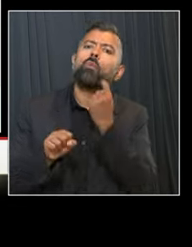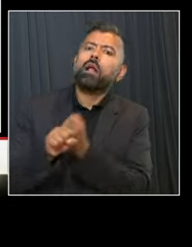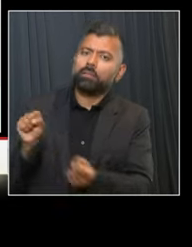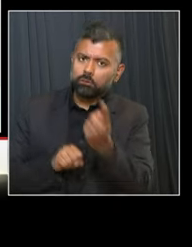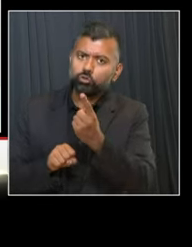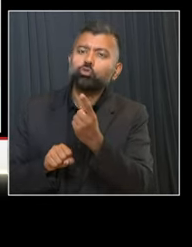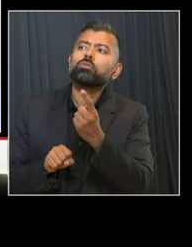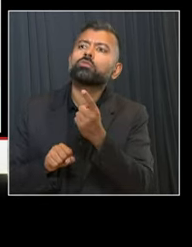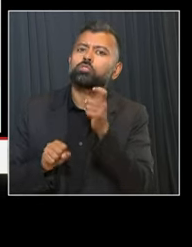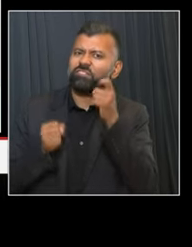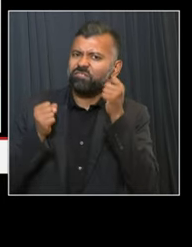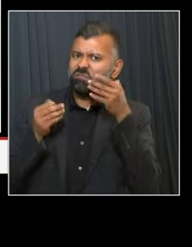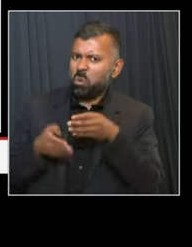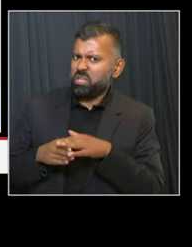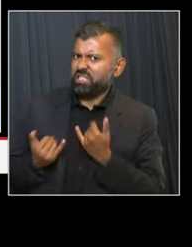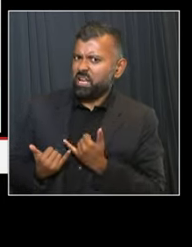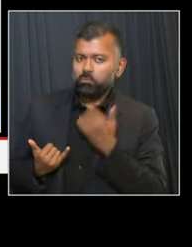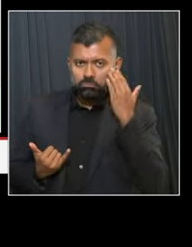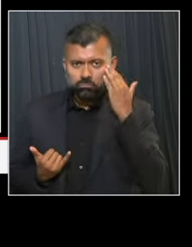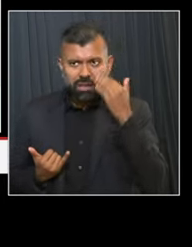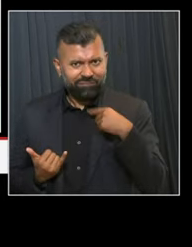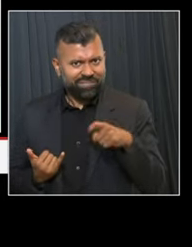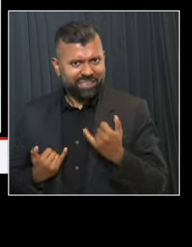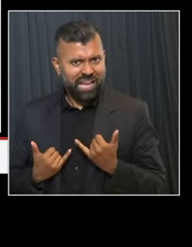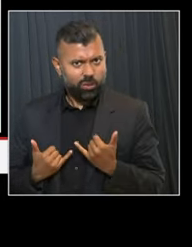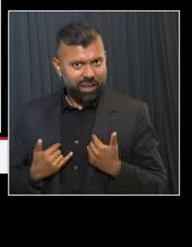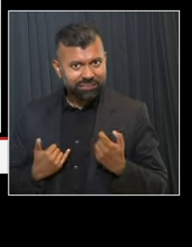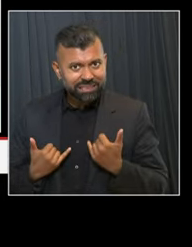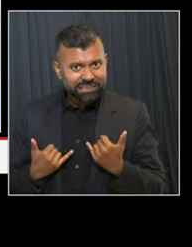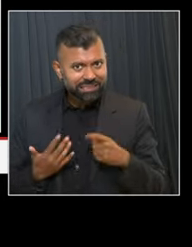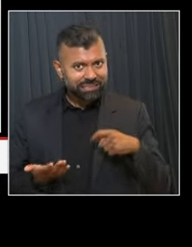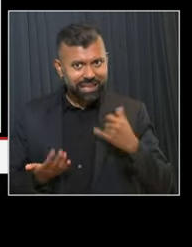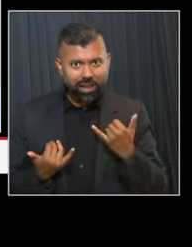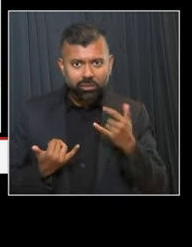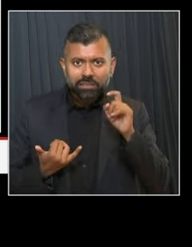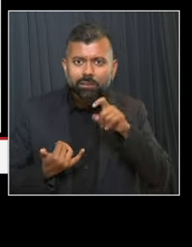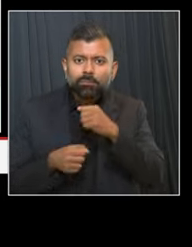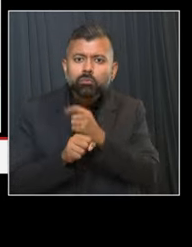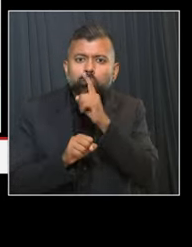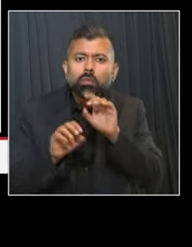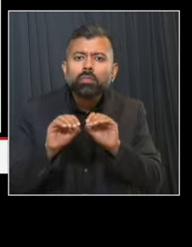So I'm trying to make sure we're as clear as possible.